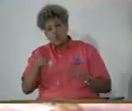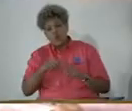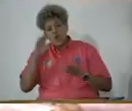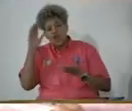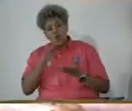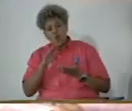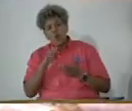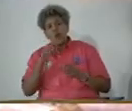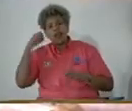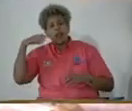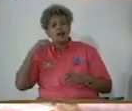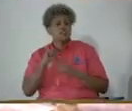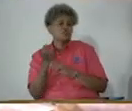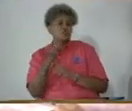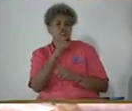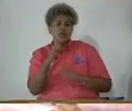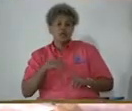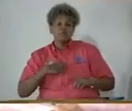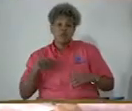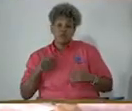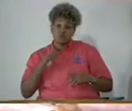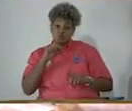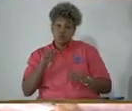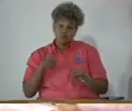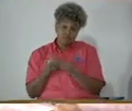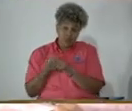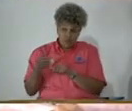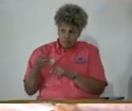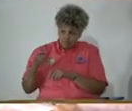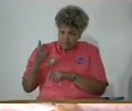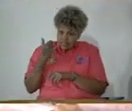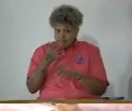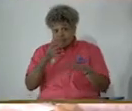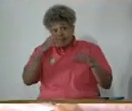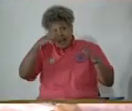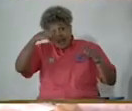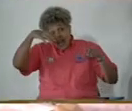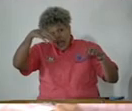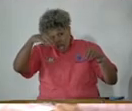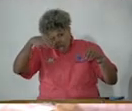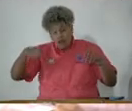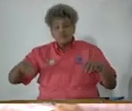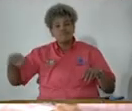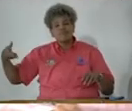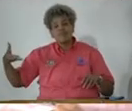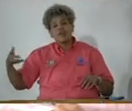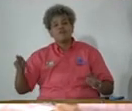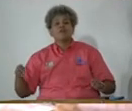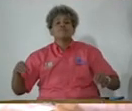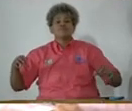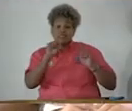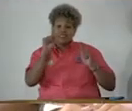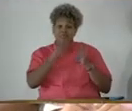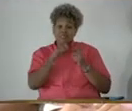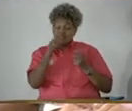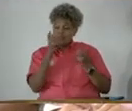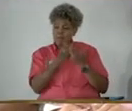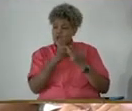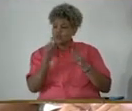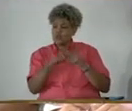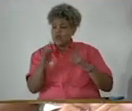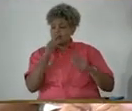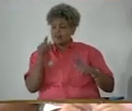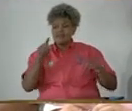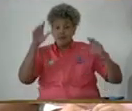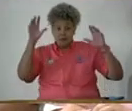I am pleased to report that this standby generator is now fully installed and working well at the facility. Whenever the pump